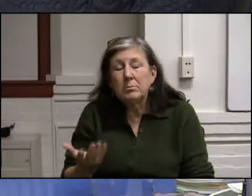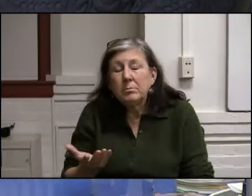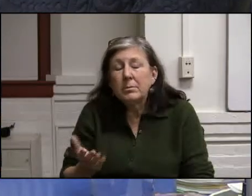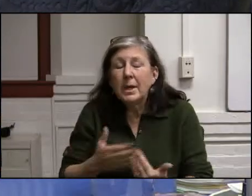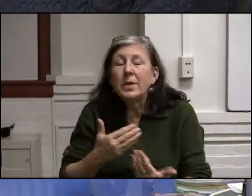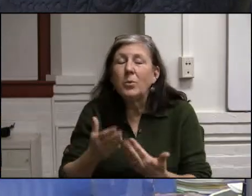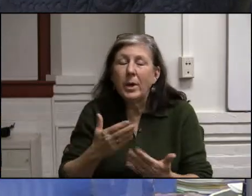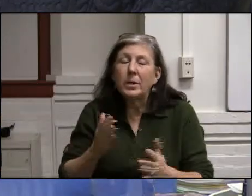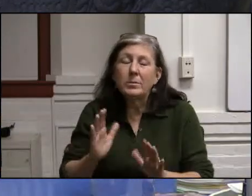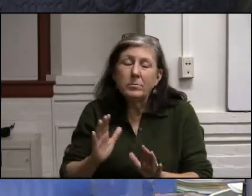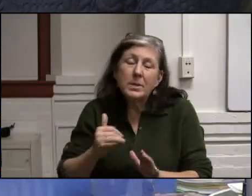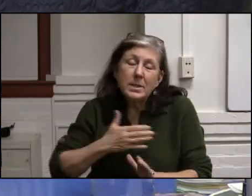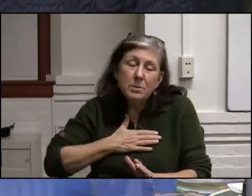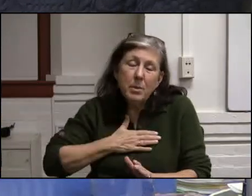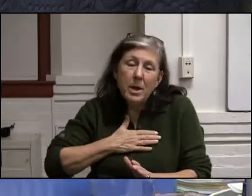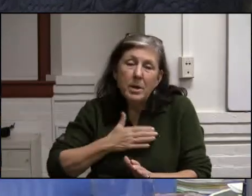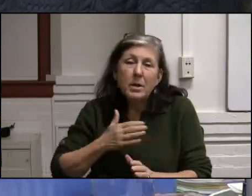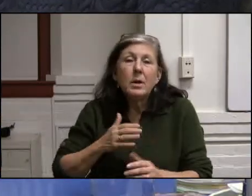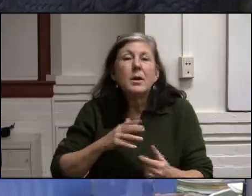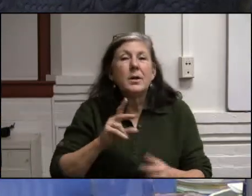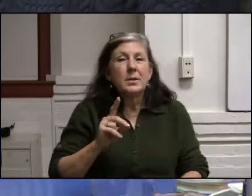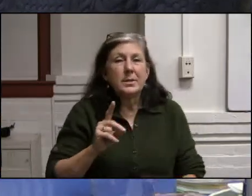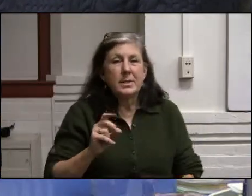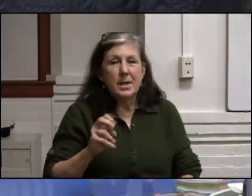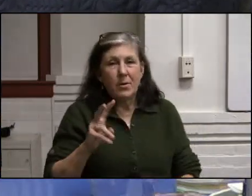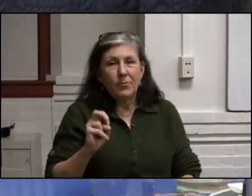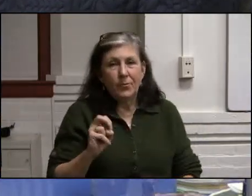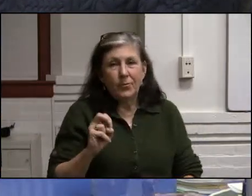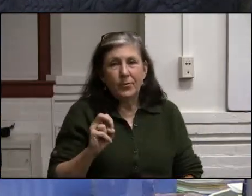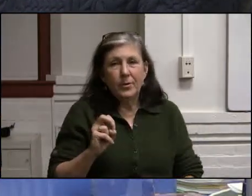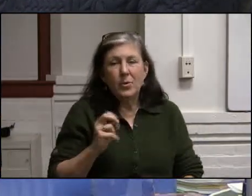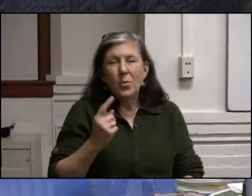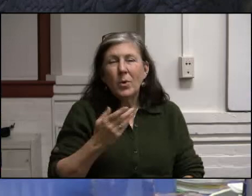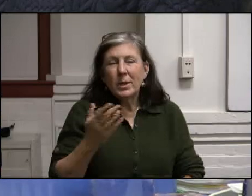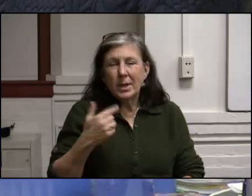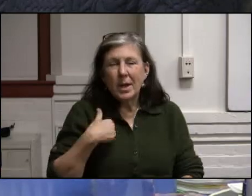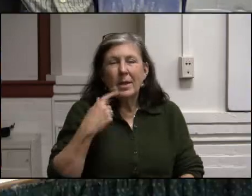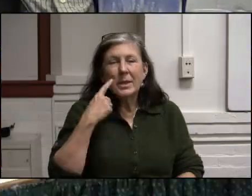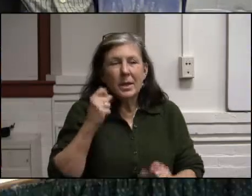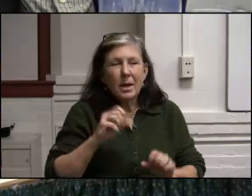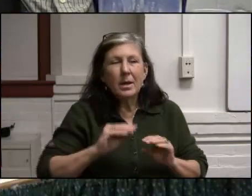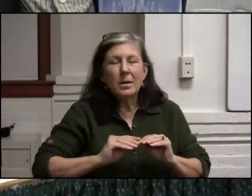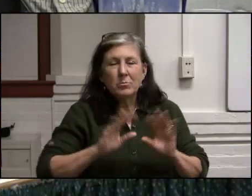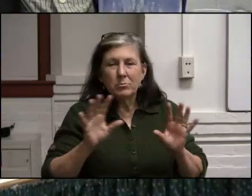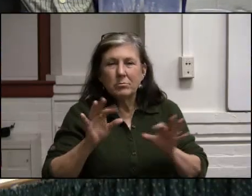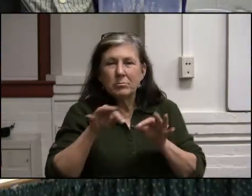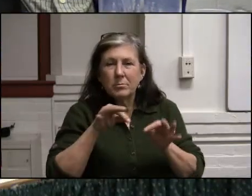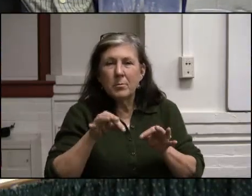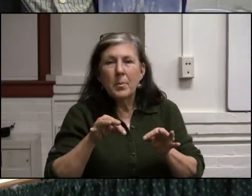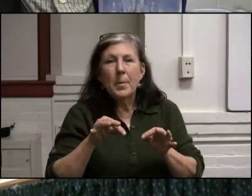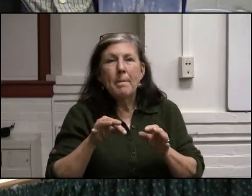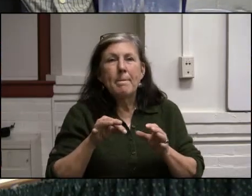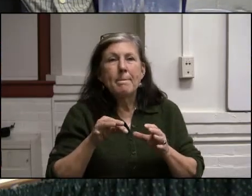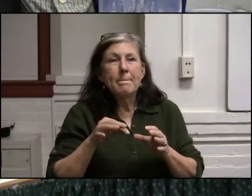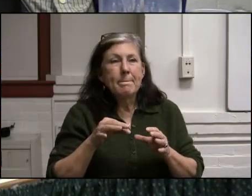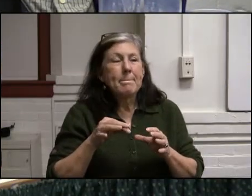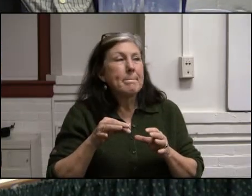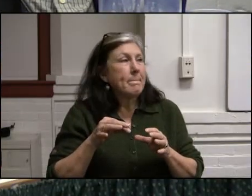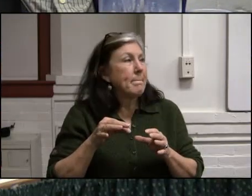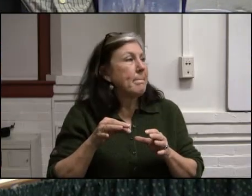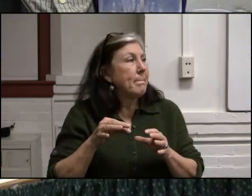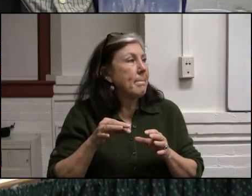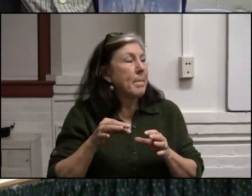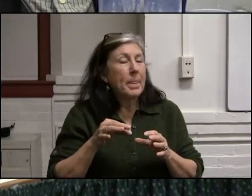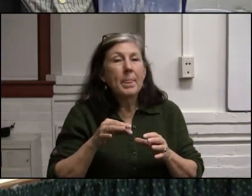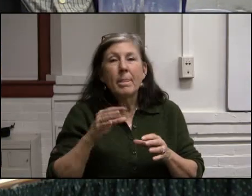Anyway, that's my... Just one thing I think I can clear up. Again, the gentleman from EC